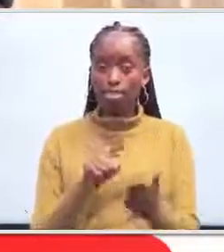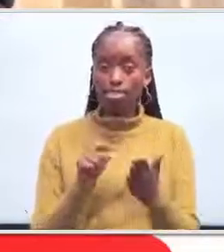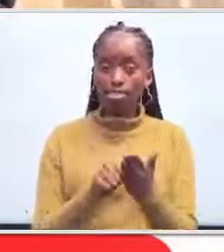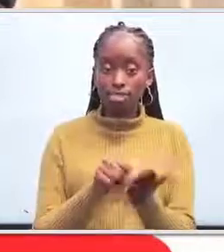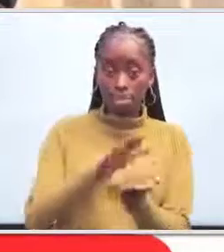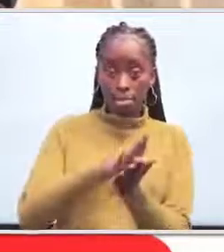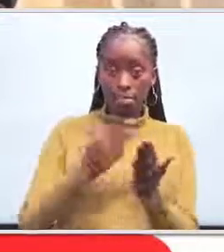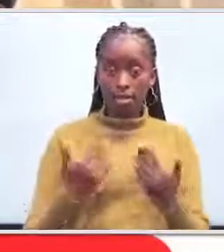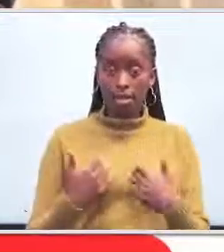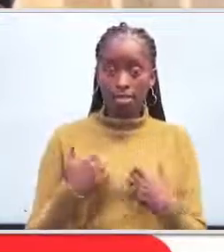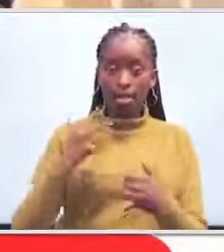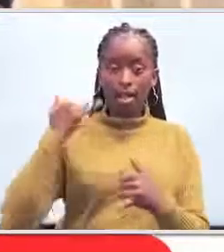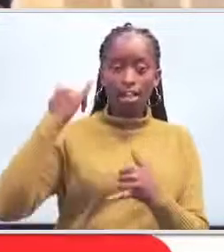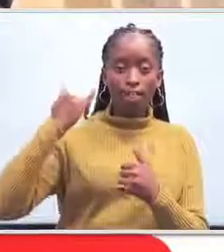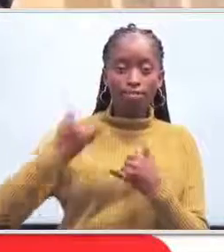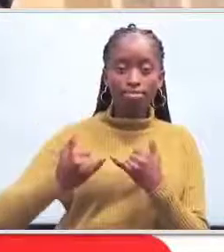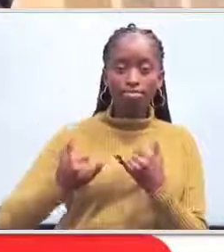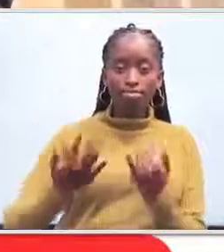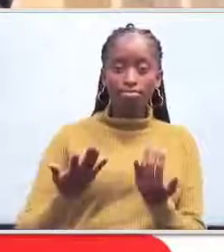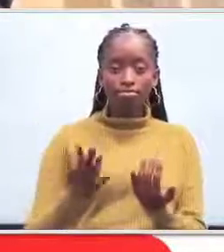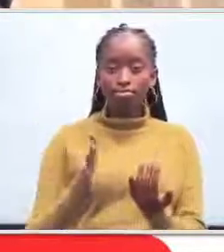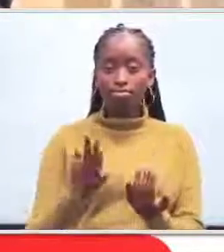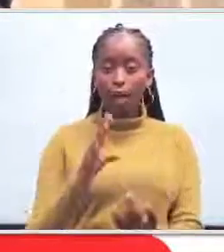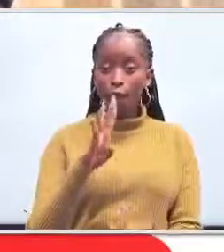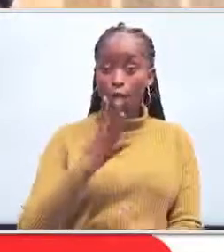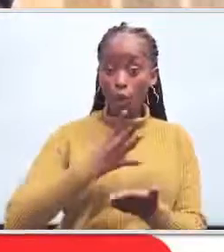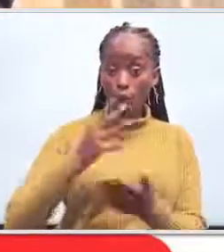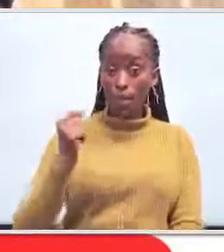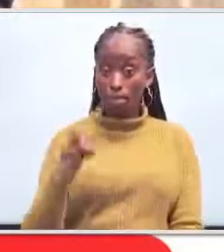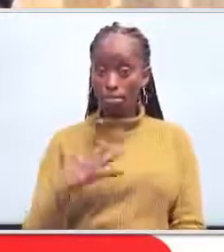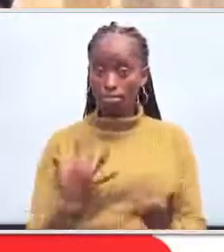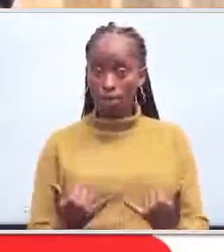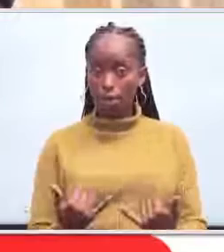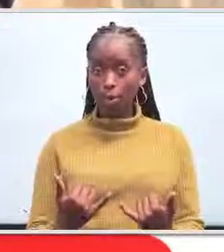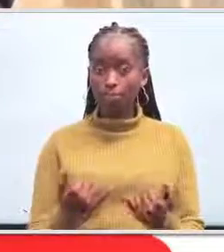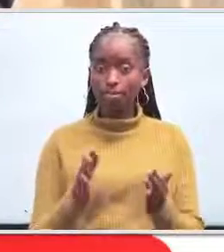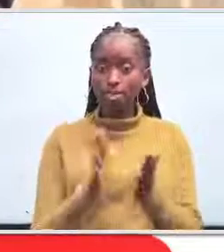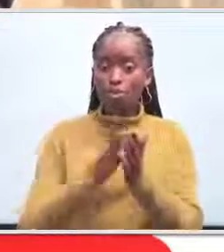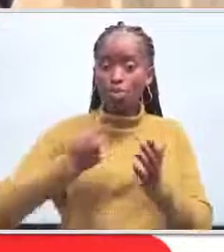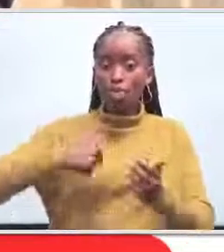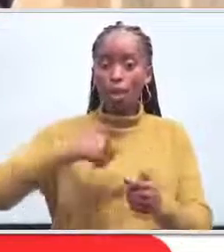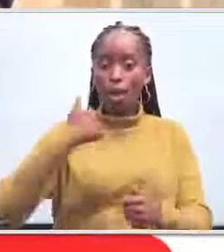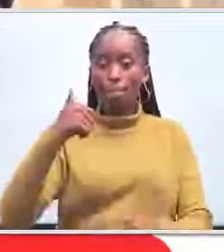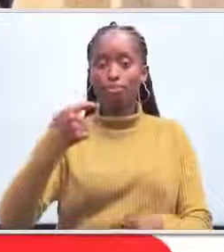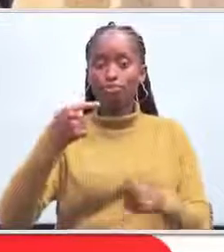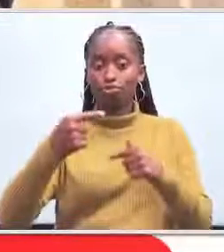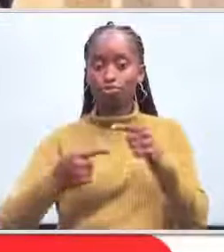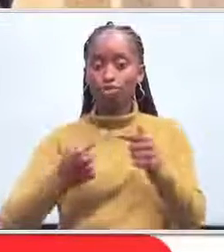sustained for the last 4 months, and we are continuing. We are